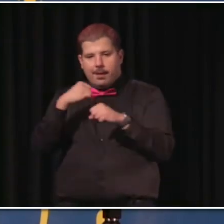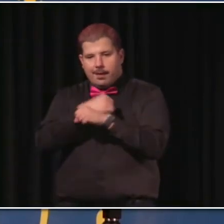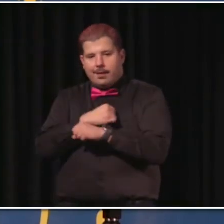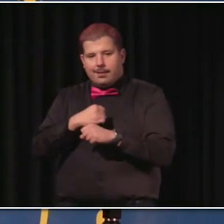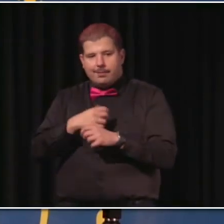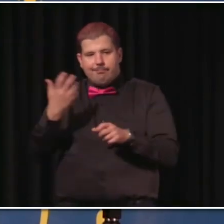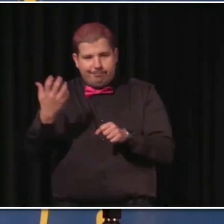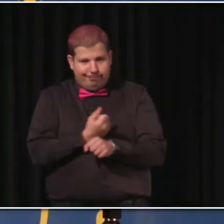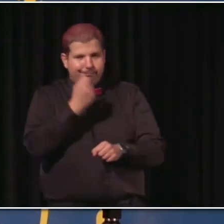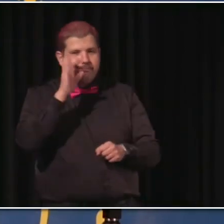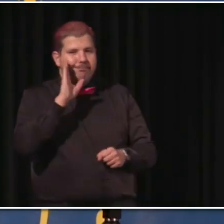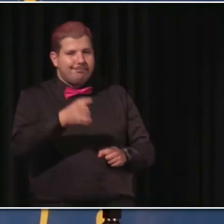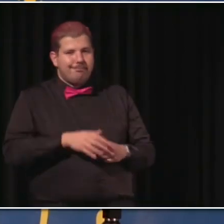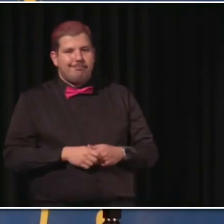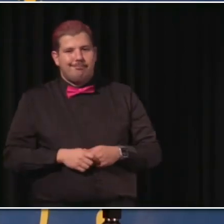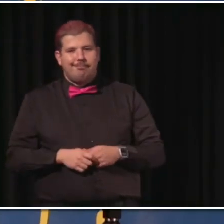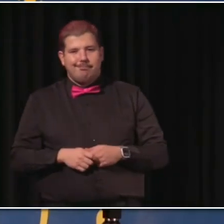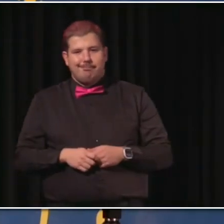ganamos.